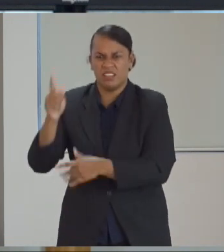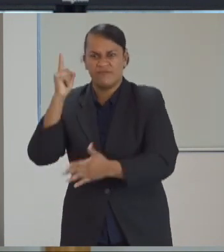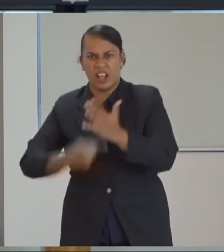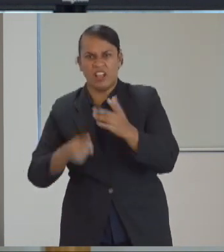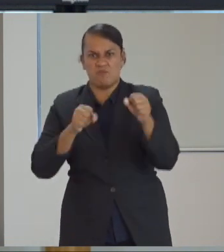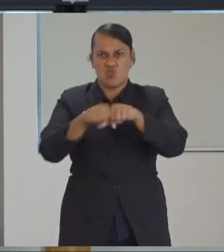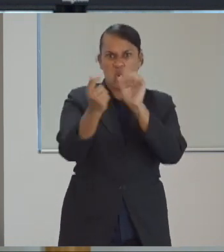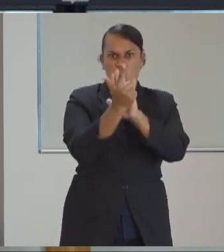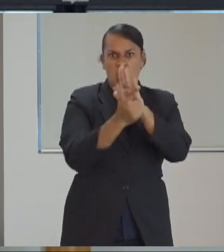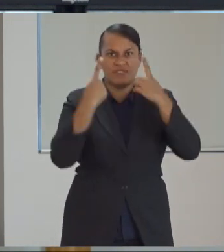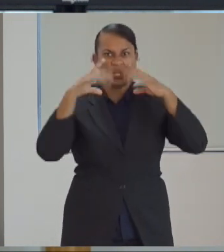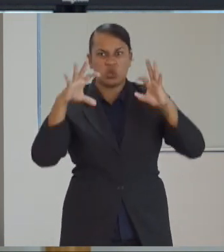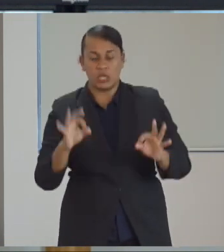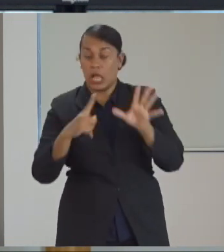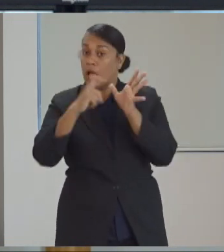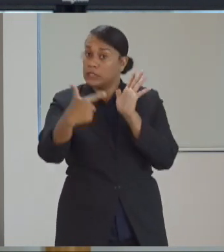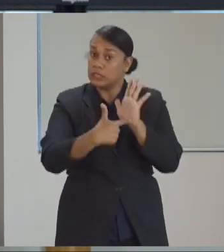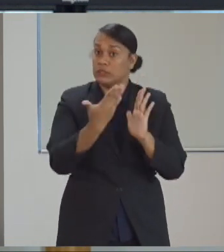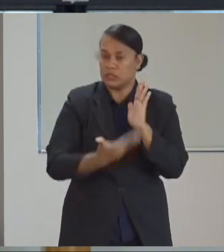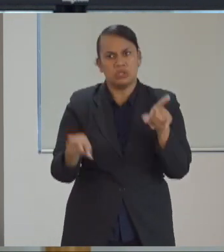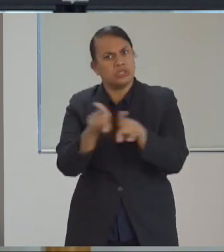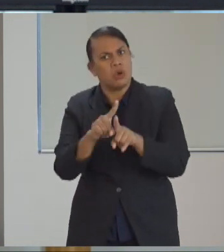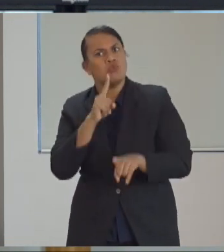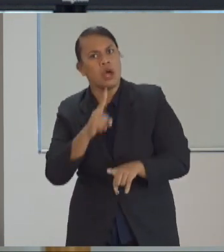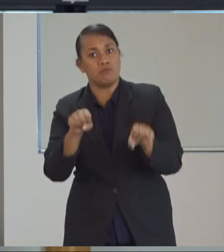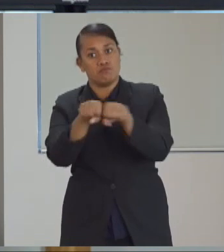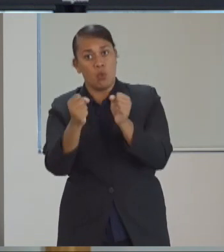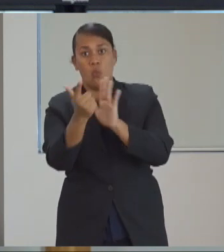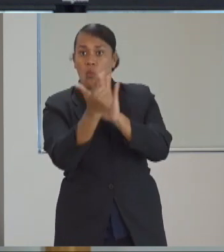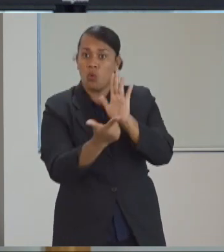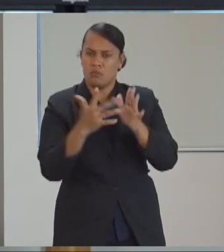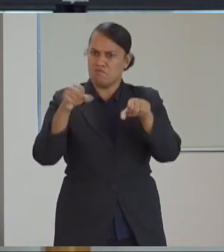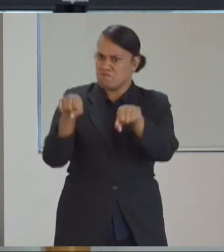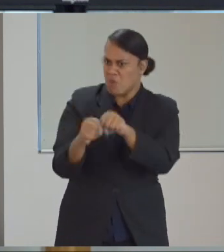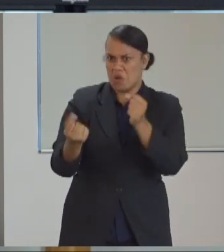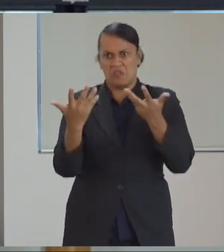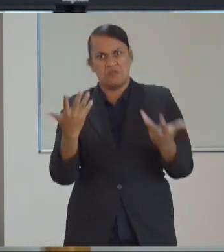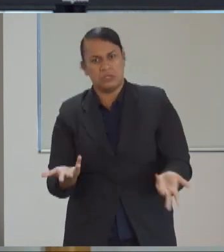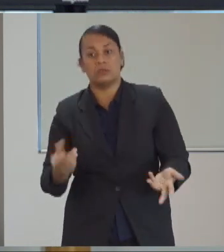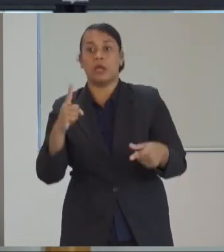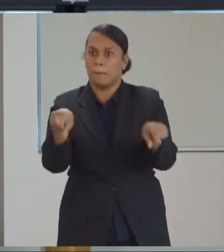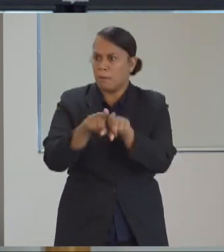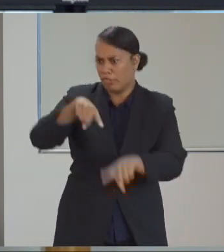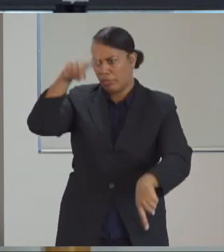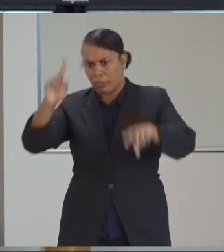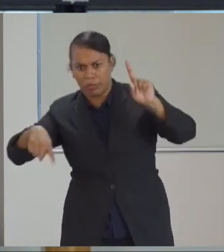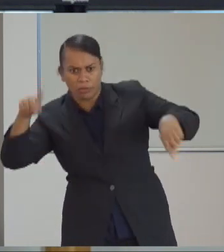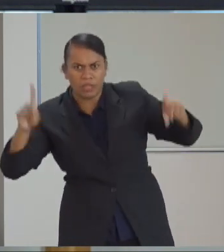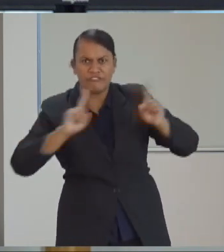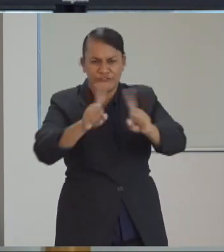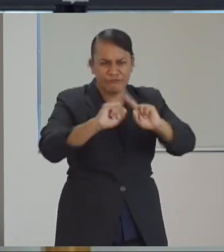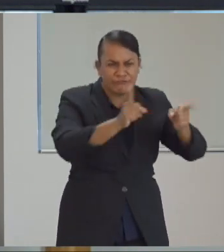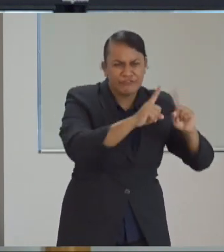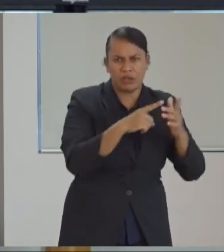act, the same orders are being breached, and you have such huge, widely varying sentences